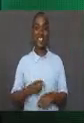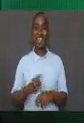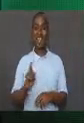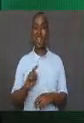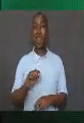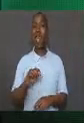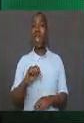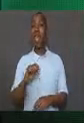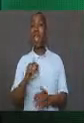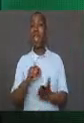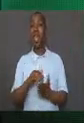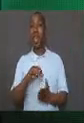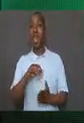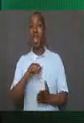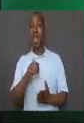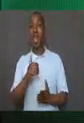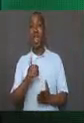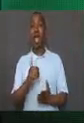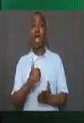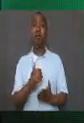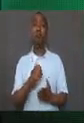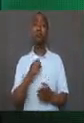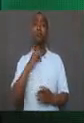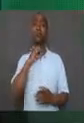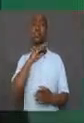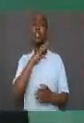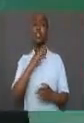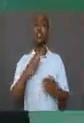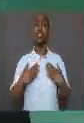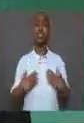also used to excrete waste from our bodies.